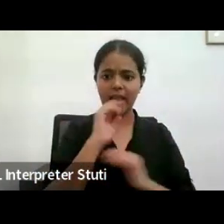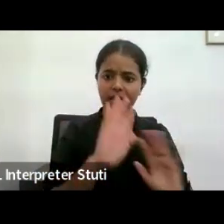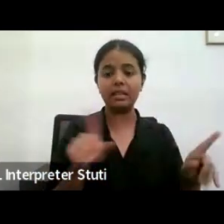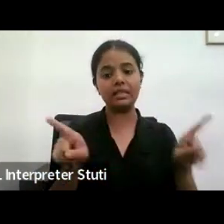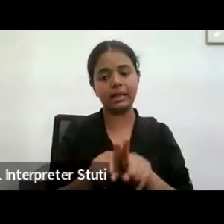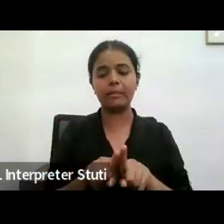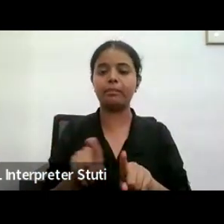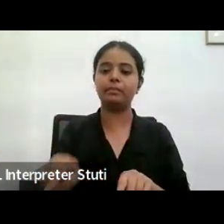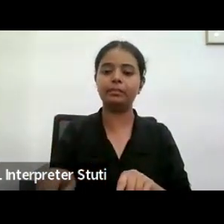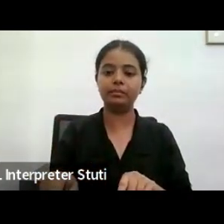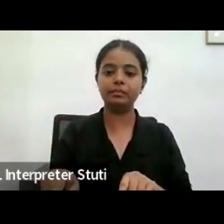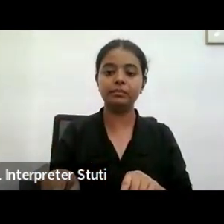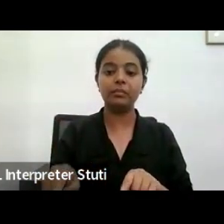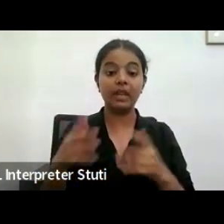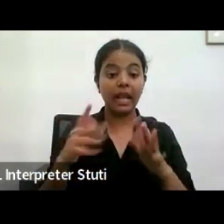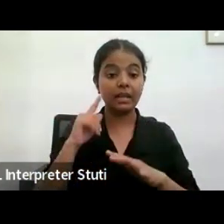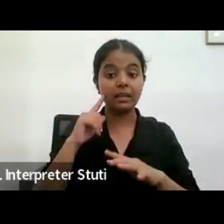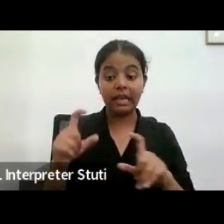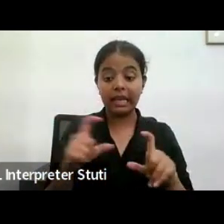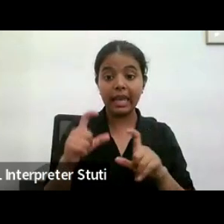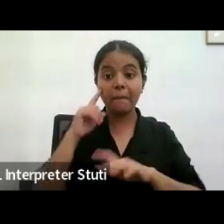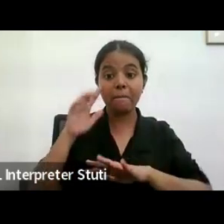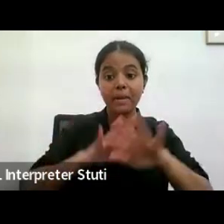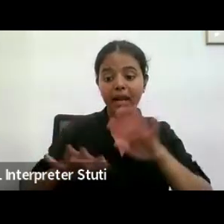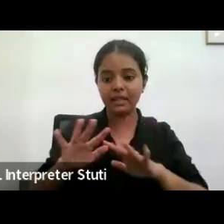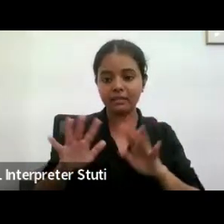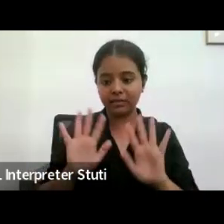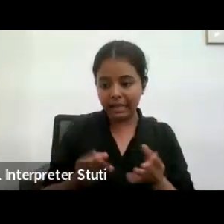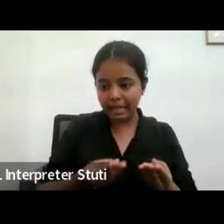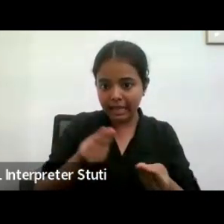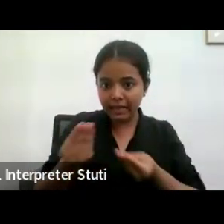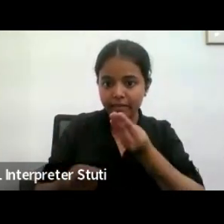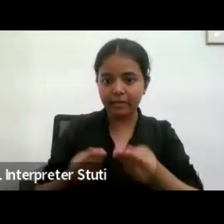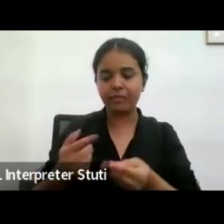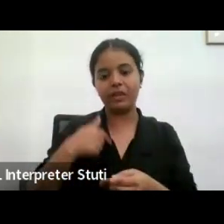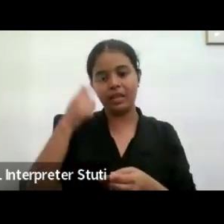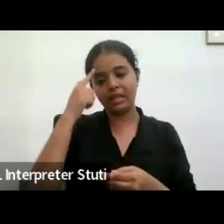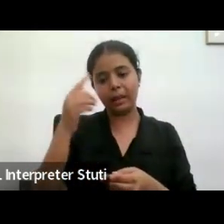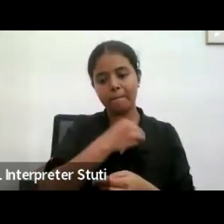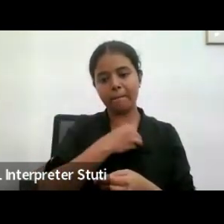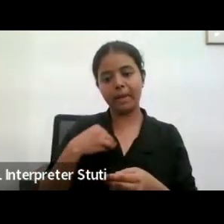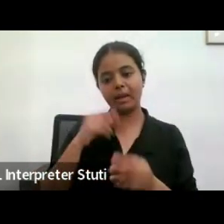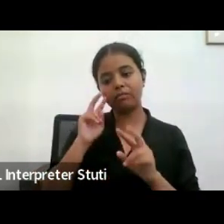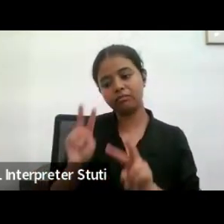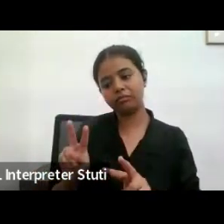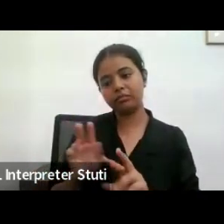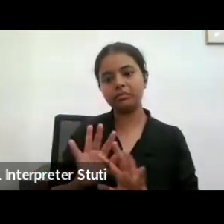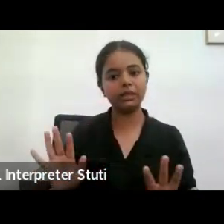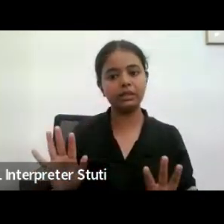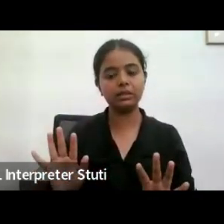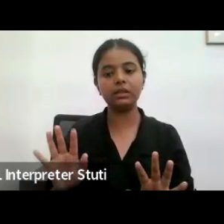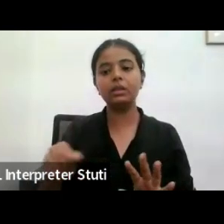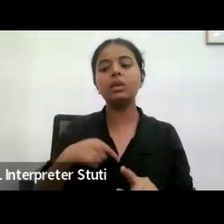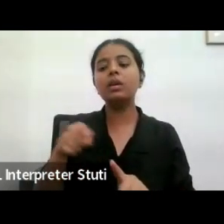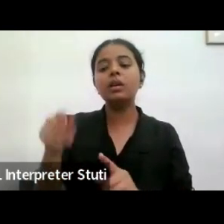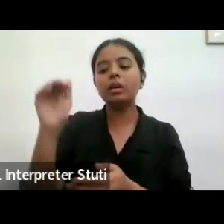with disabilities, those care plans don't only look at the medical condition of the child. They look at who she is,